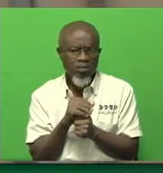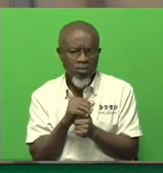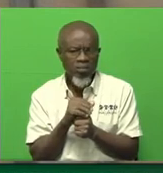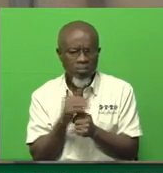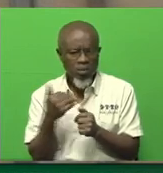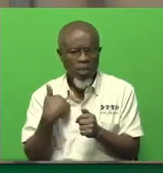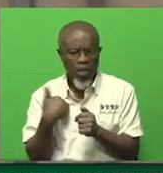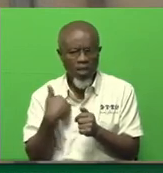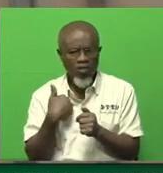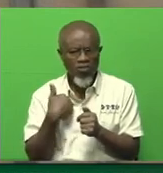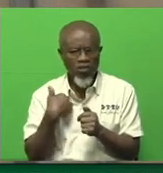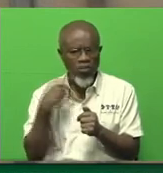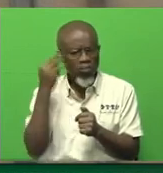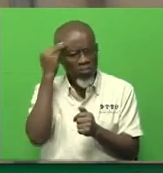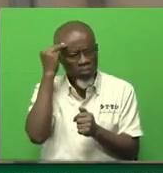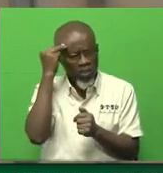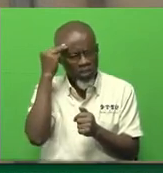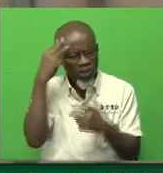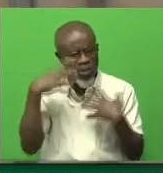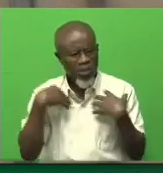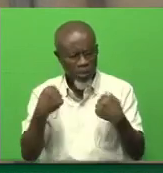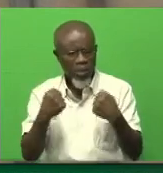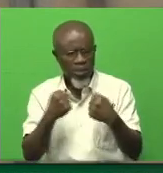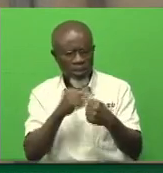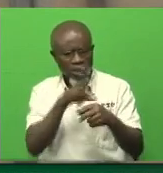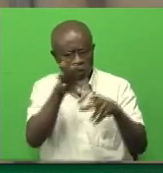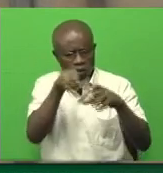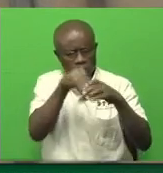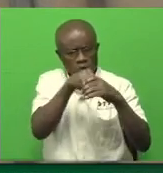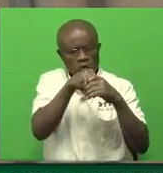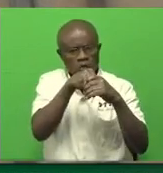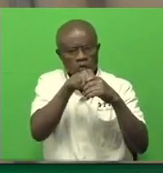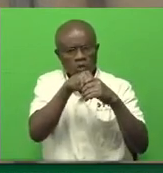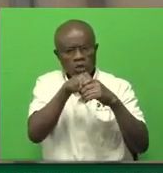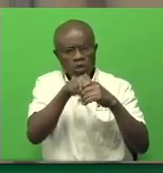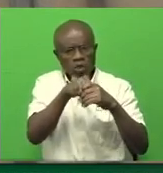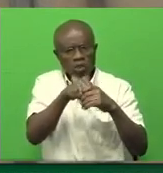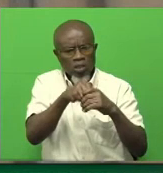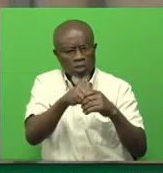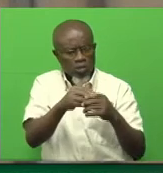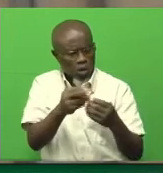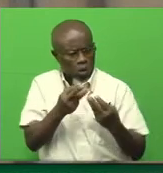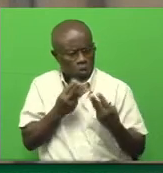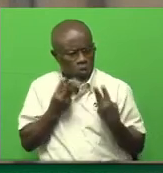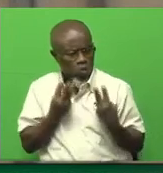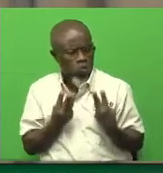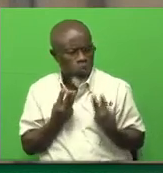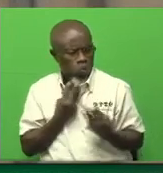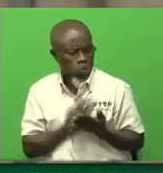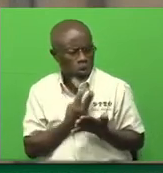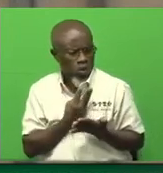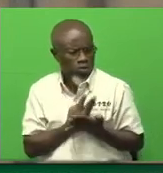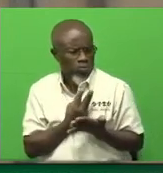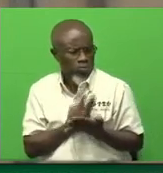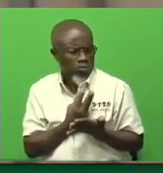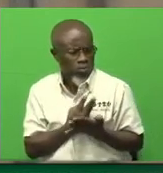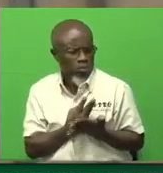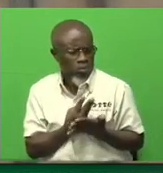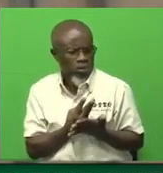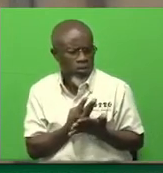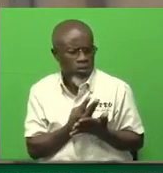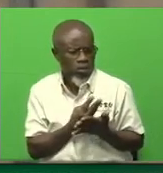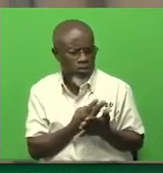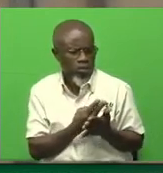model as part of that sentence Hospital which is possibly the largest hospital by bed